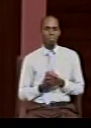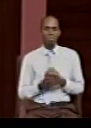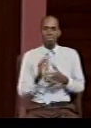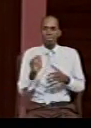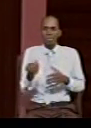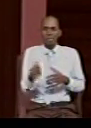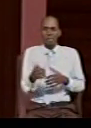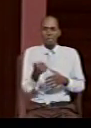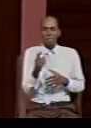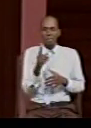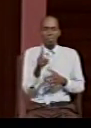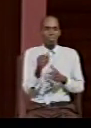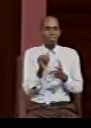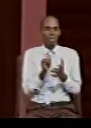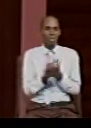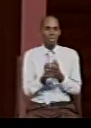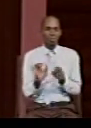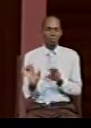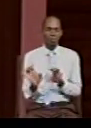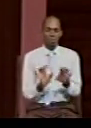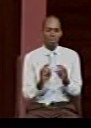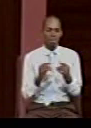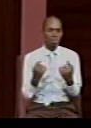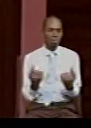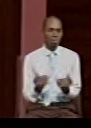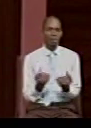Whosoever committeth sin